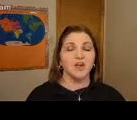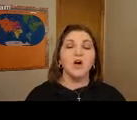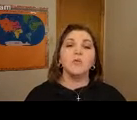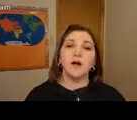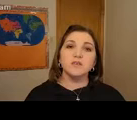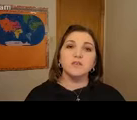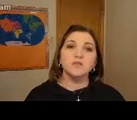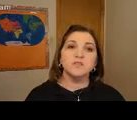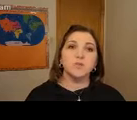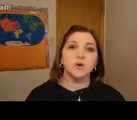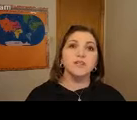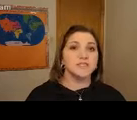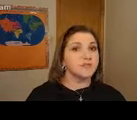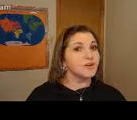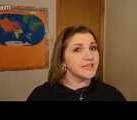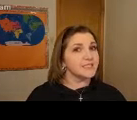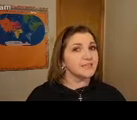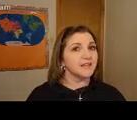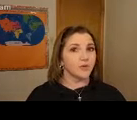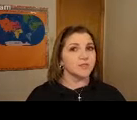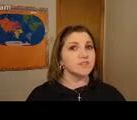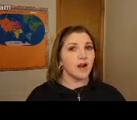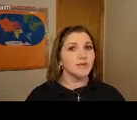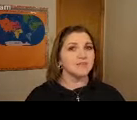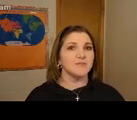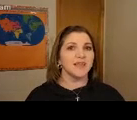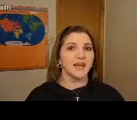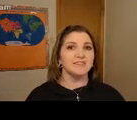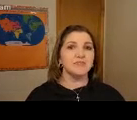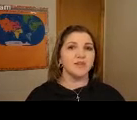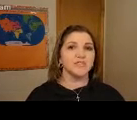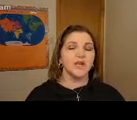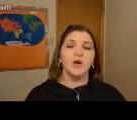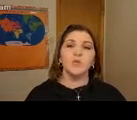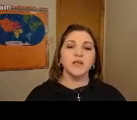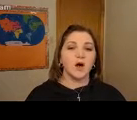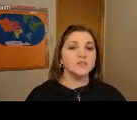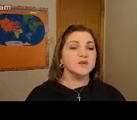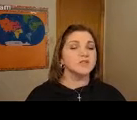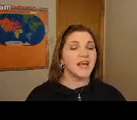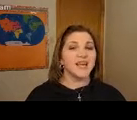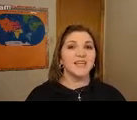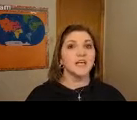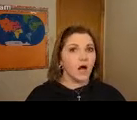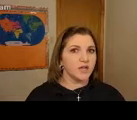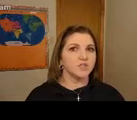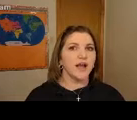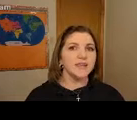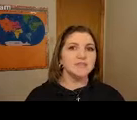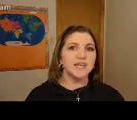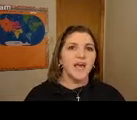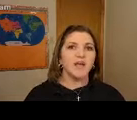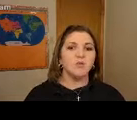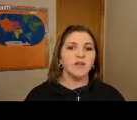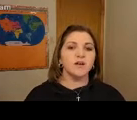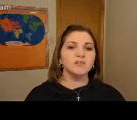is. We also use the word different, like we're describing something as different. We could also say in